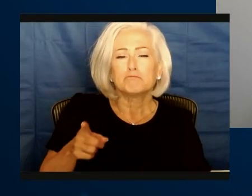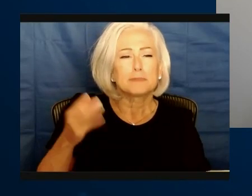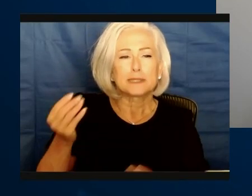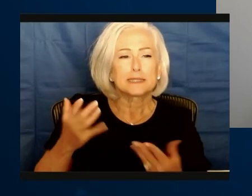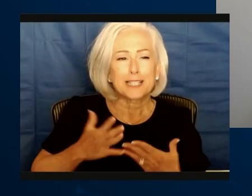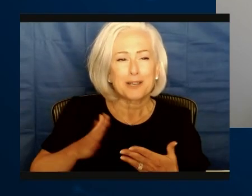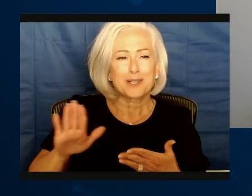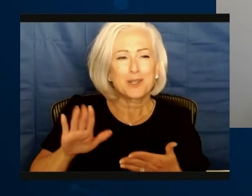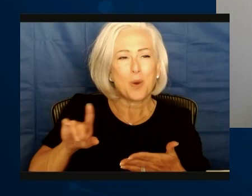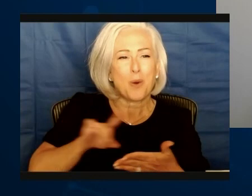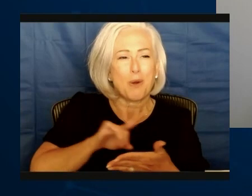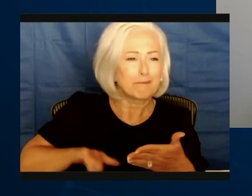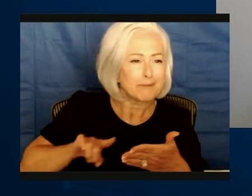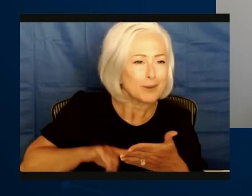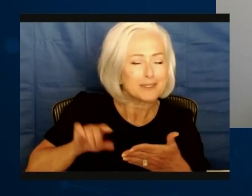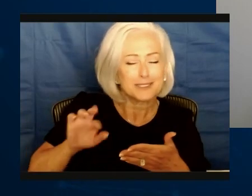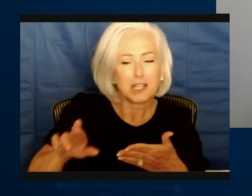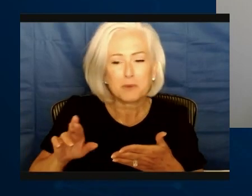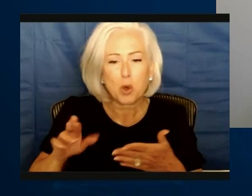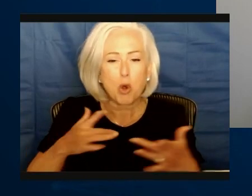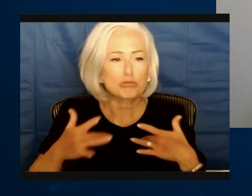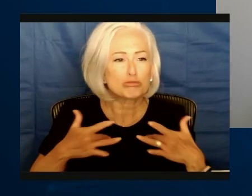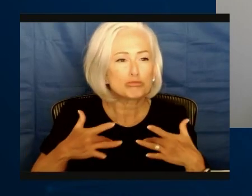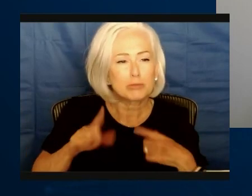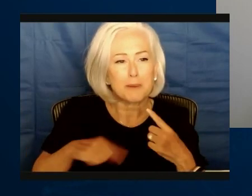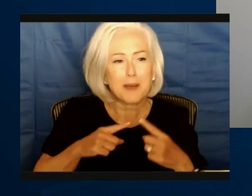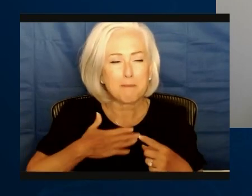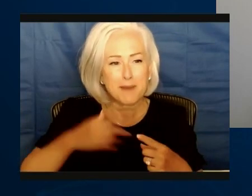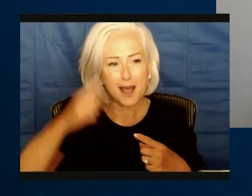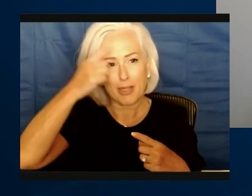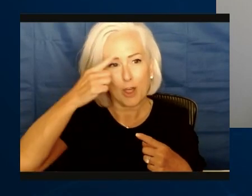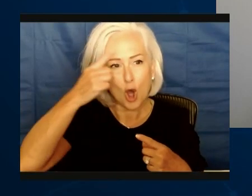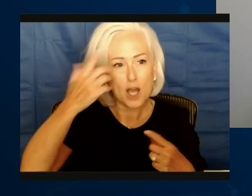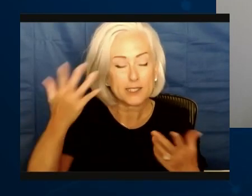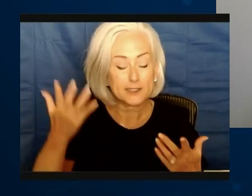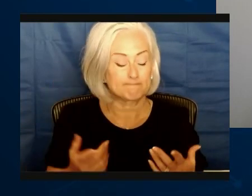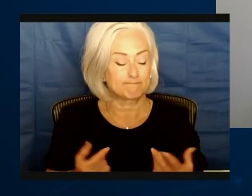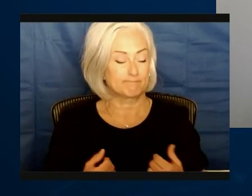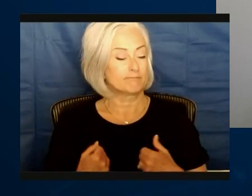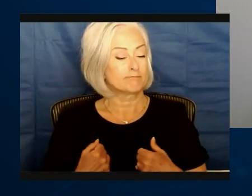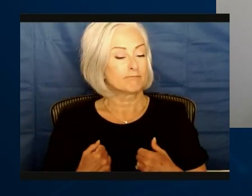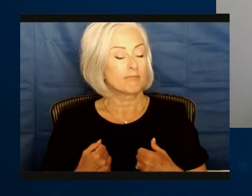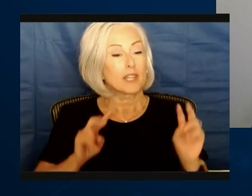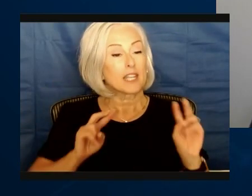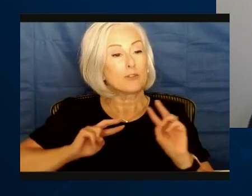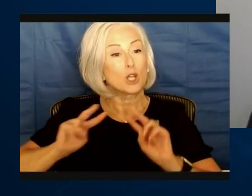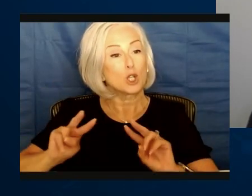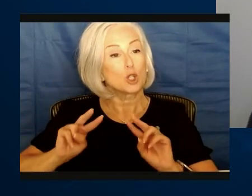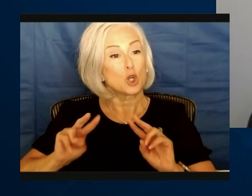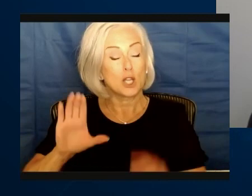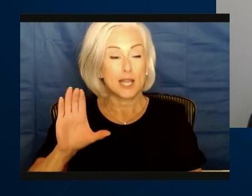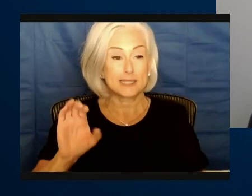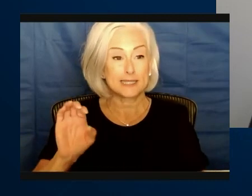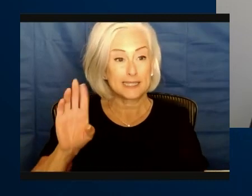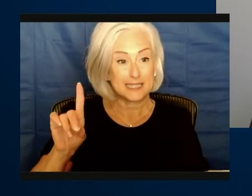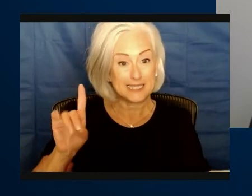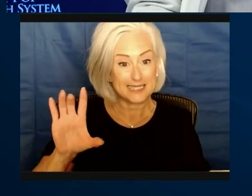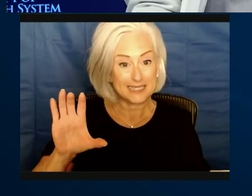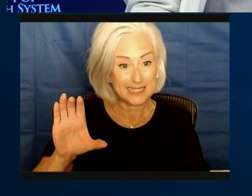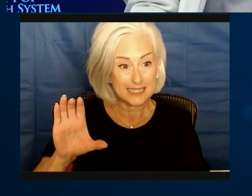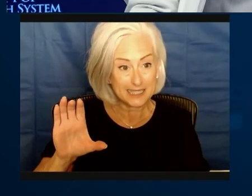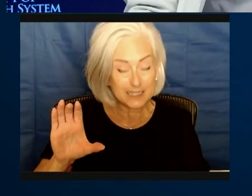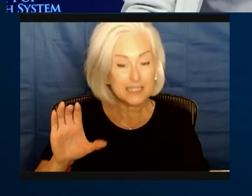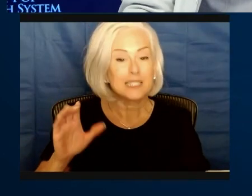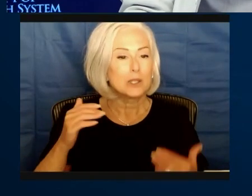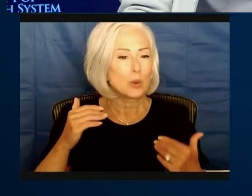it if you like. How that goes. Yep. So if you look at what the CDC is saying right now, we have a pretty big blind spot about the actual number of cases